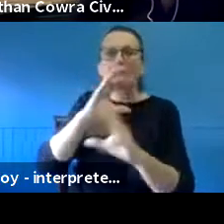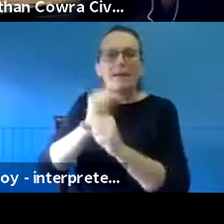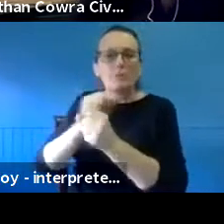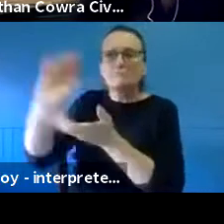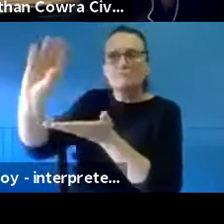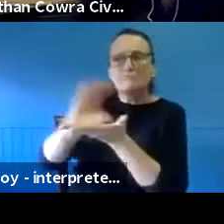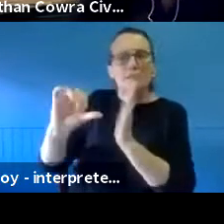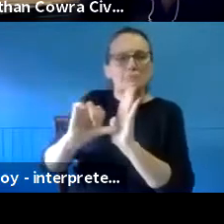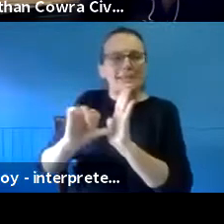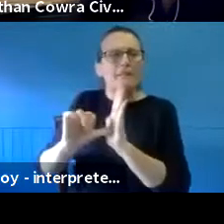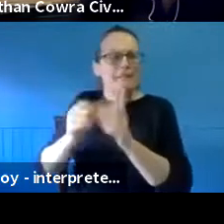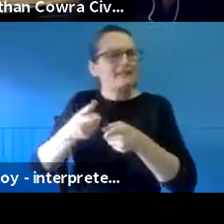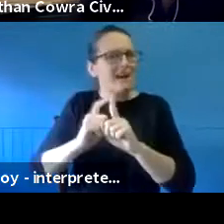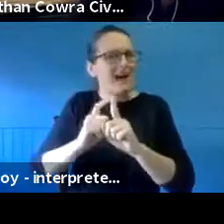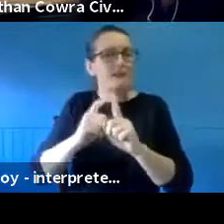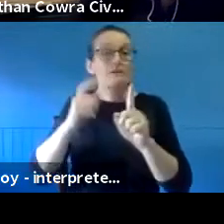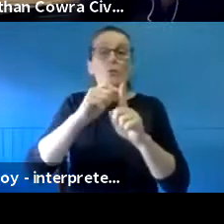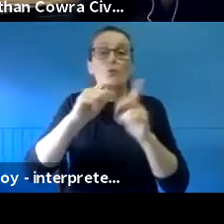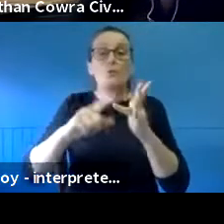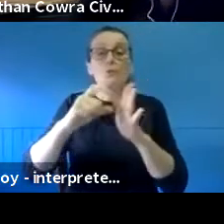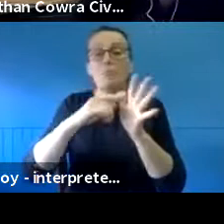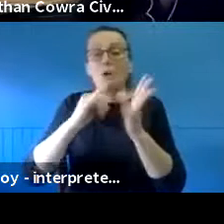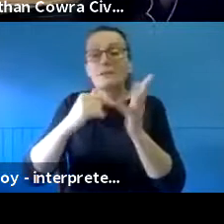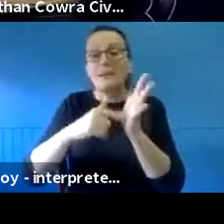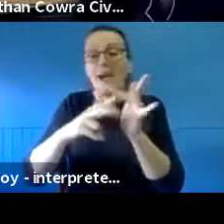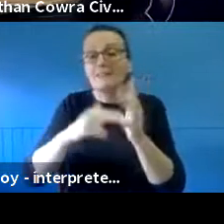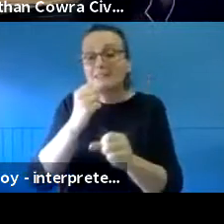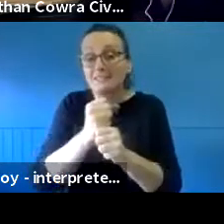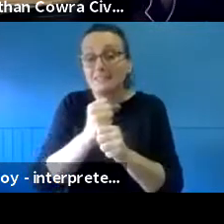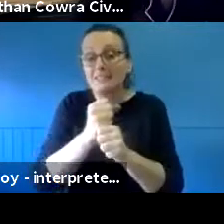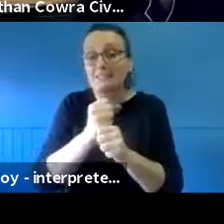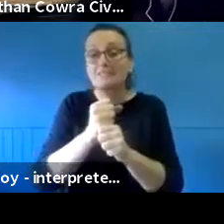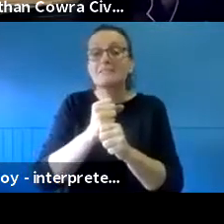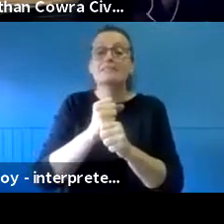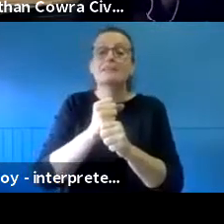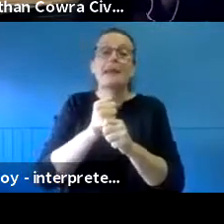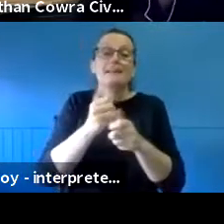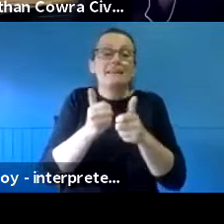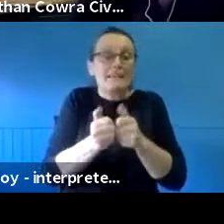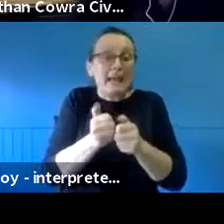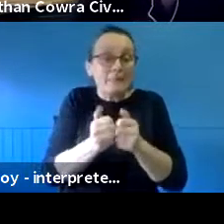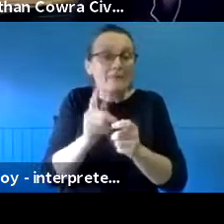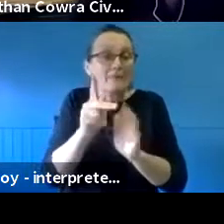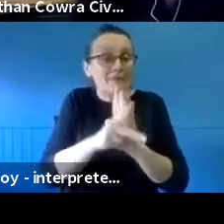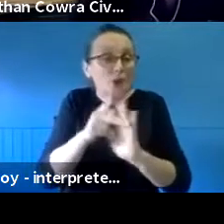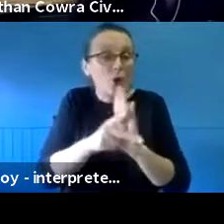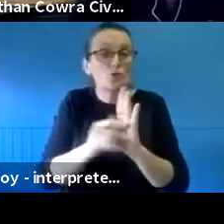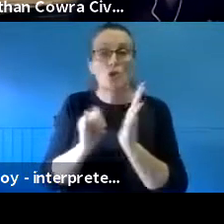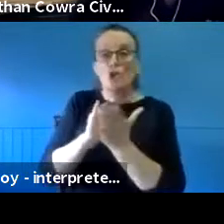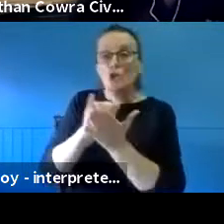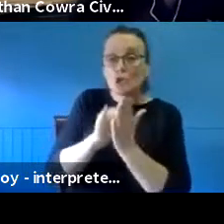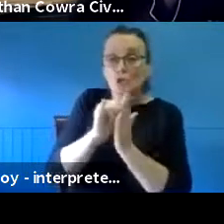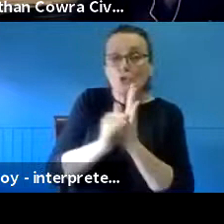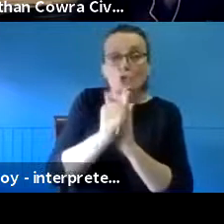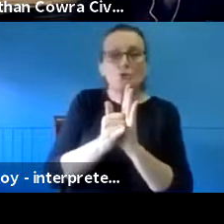I think, like with podcasting and gaming videos and YouTube videos, they're still not necessarily seen